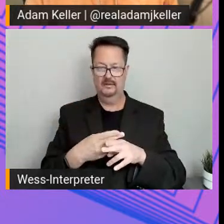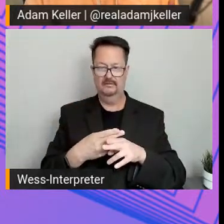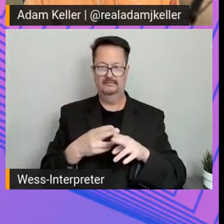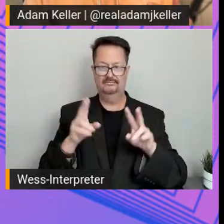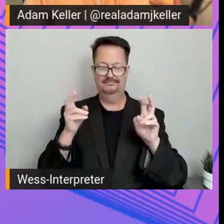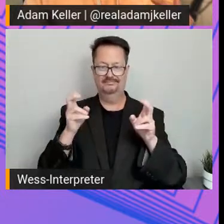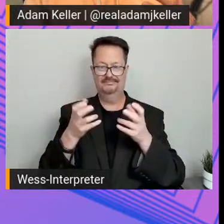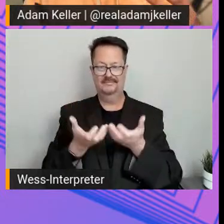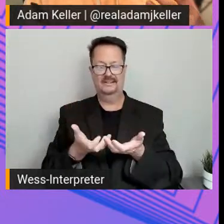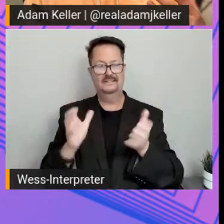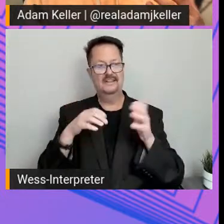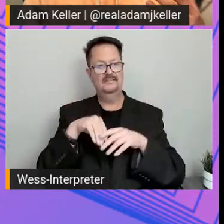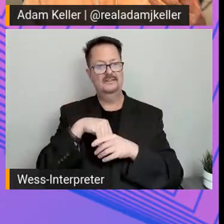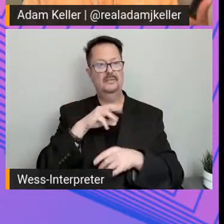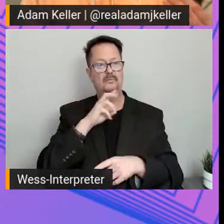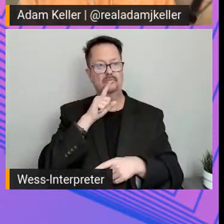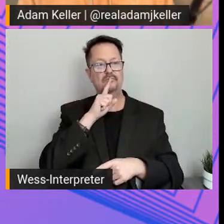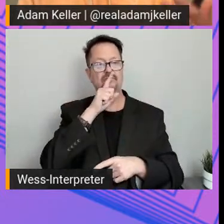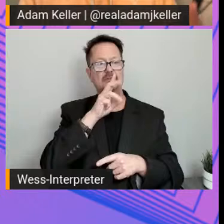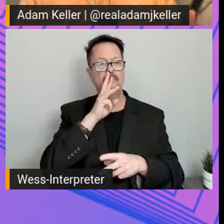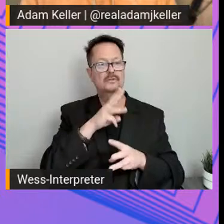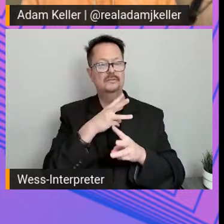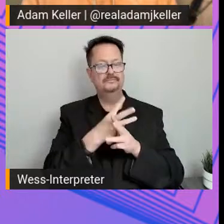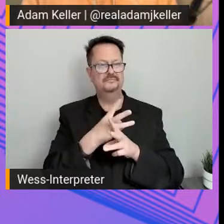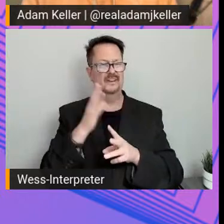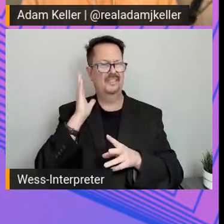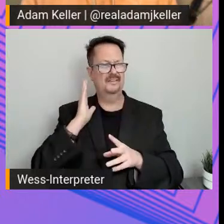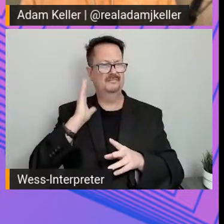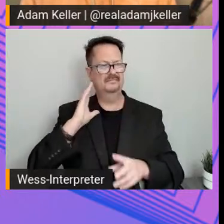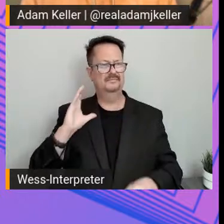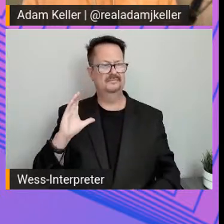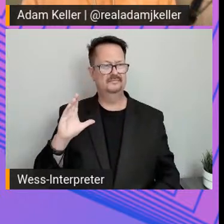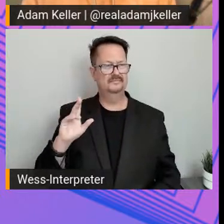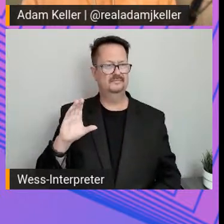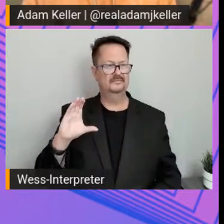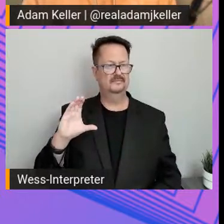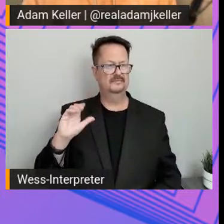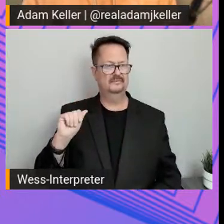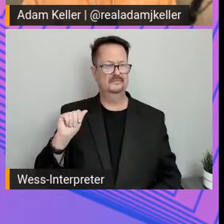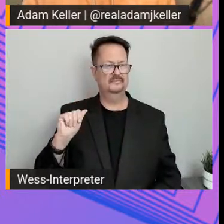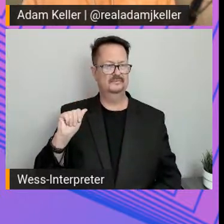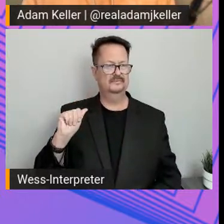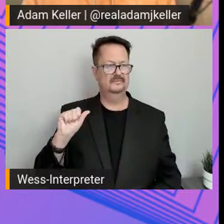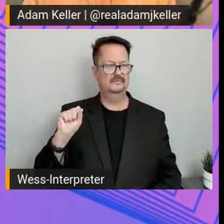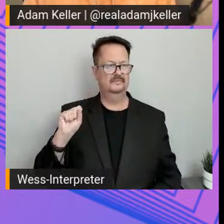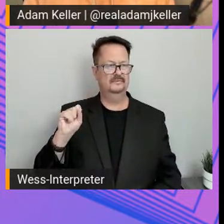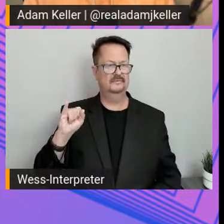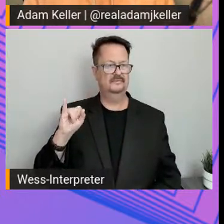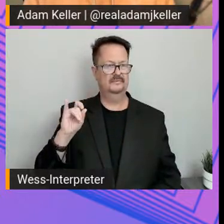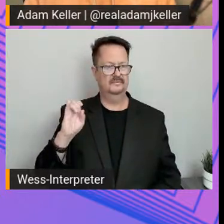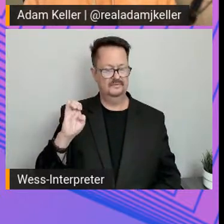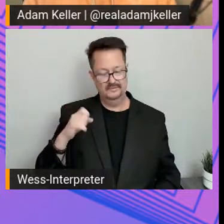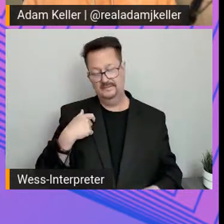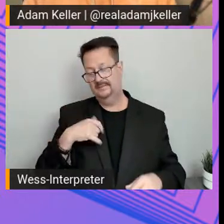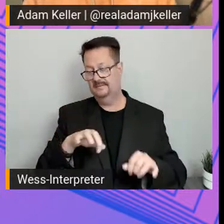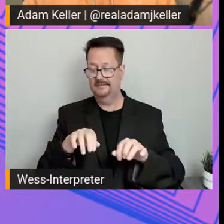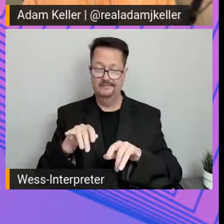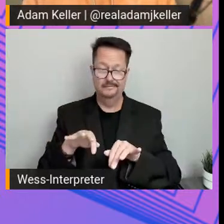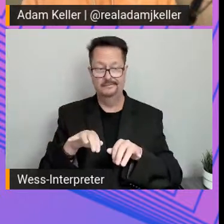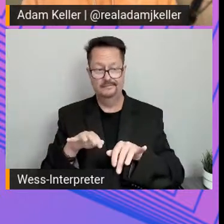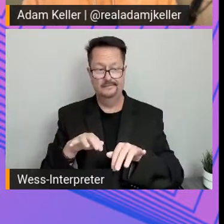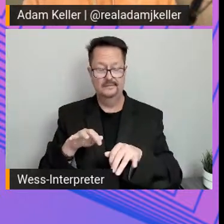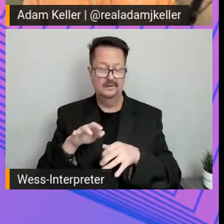So, I think it was earlier, Casey had mentioned, you have the developer who's writing code on their laptop, on their